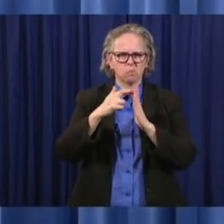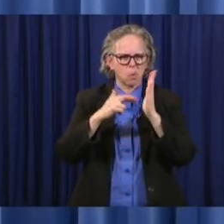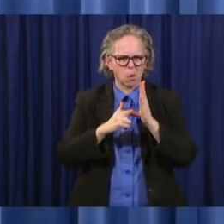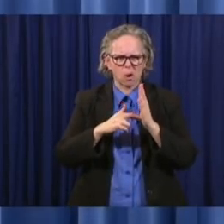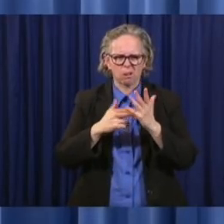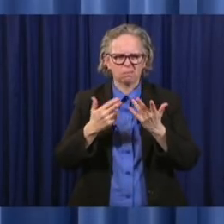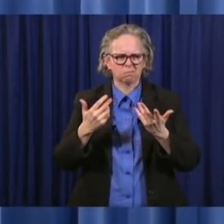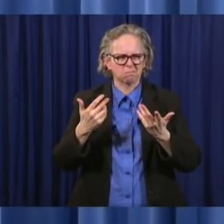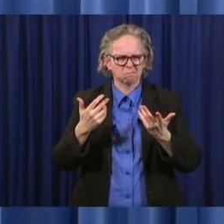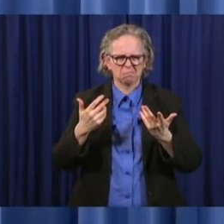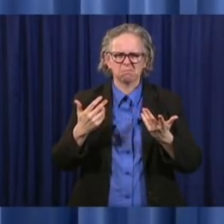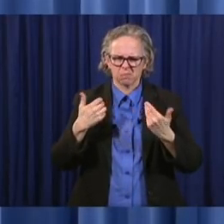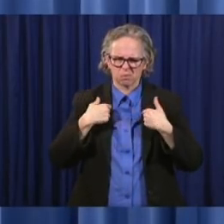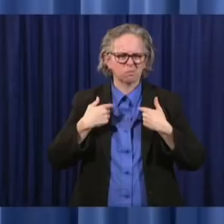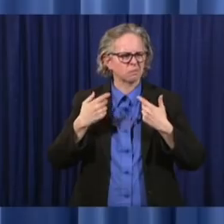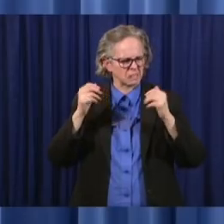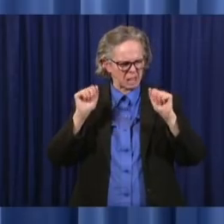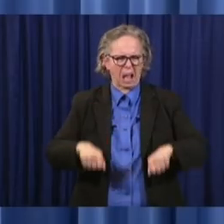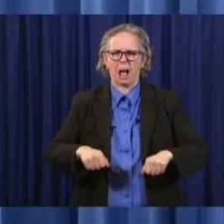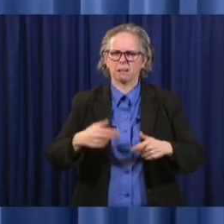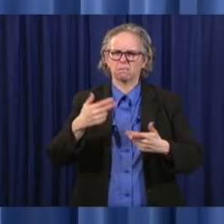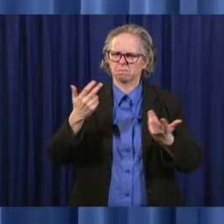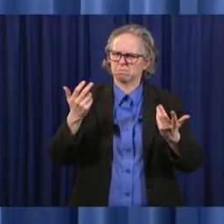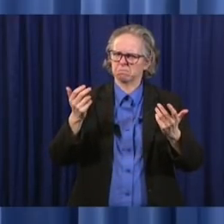of that. So if they can do that, they're probably okay.